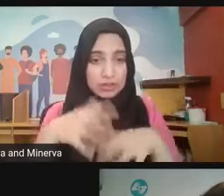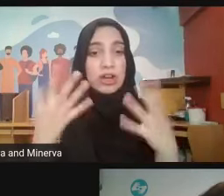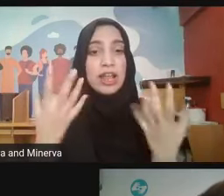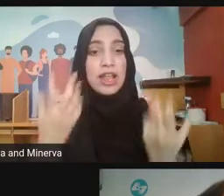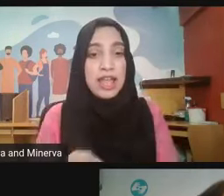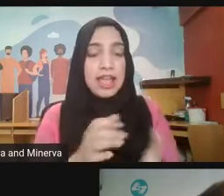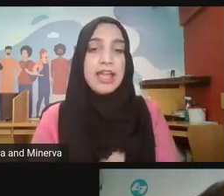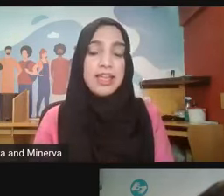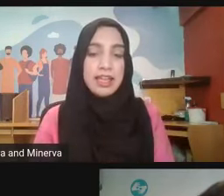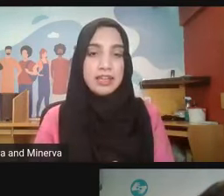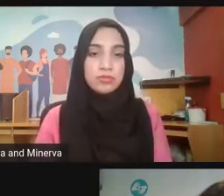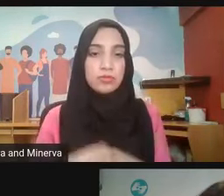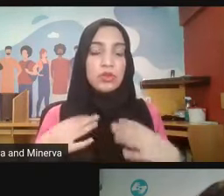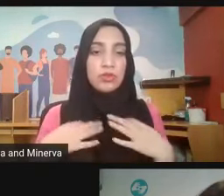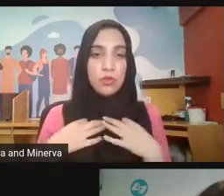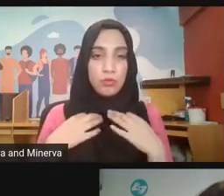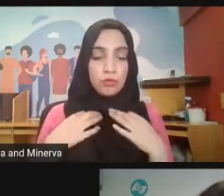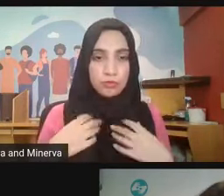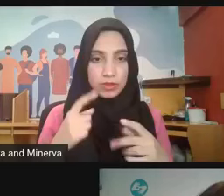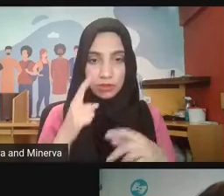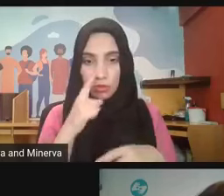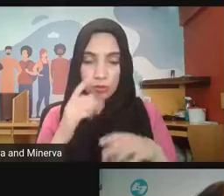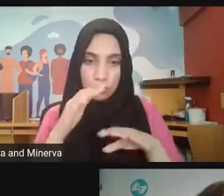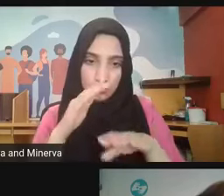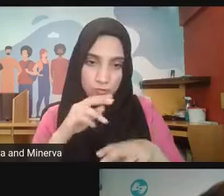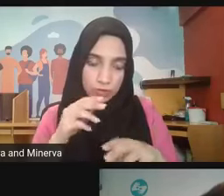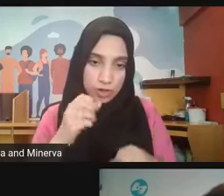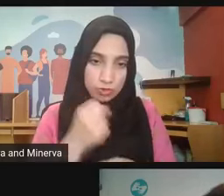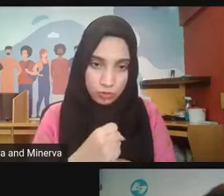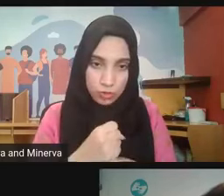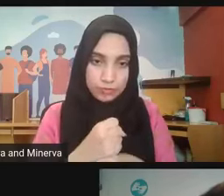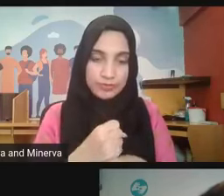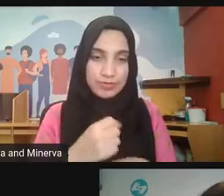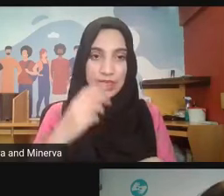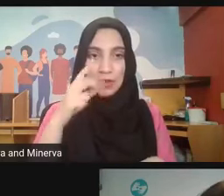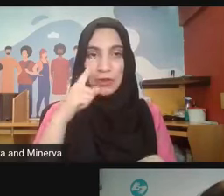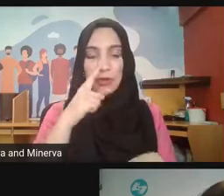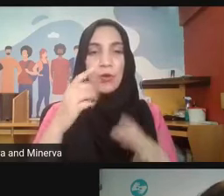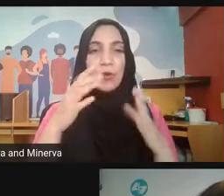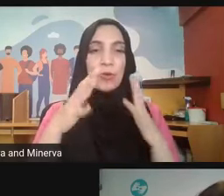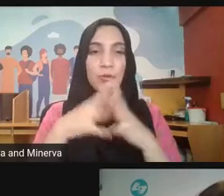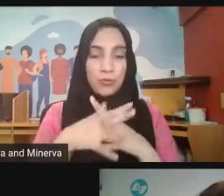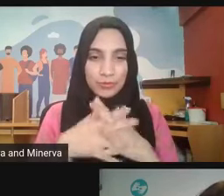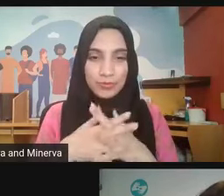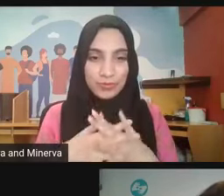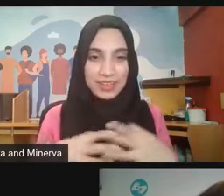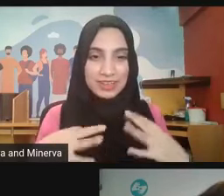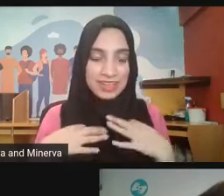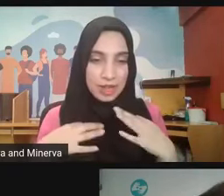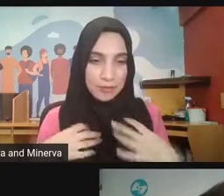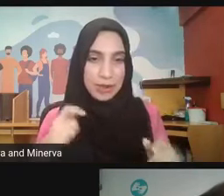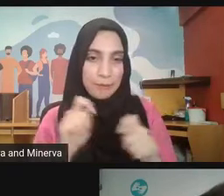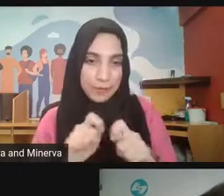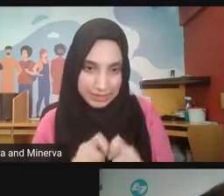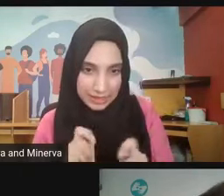women's undergarments since 1971. So we will be completing 50 years next year.